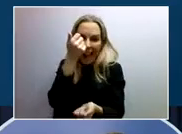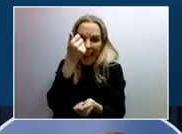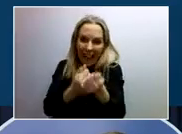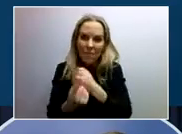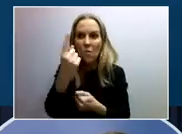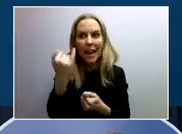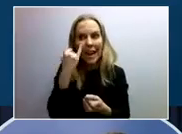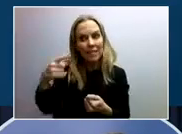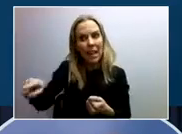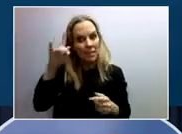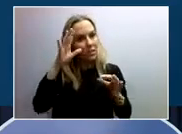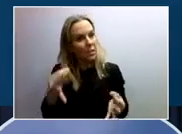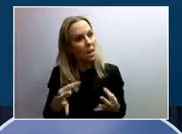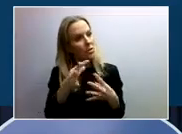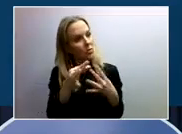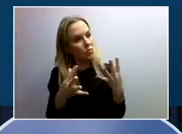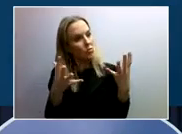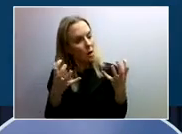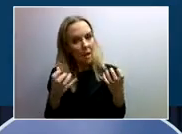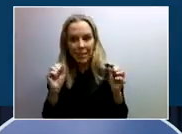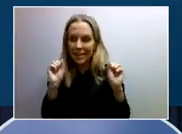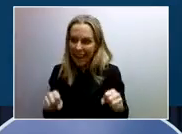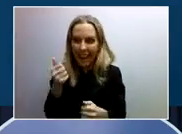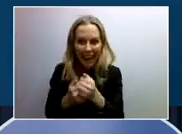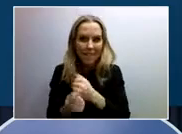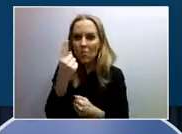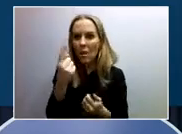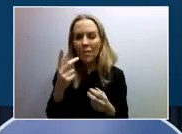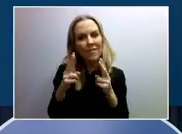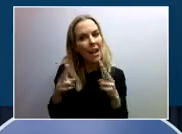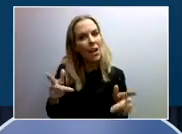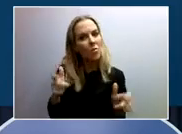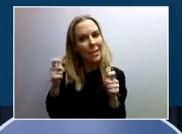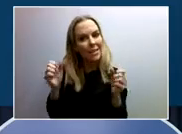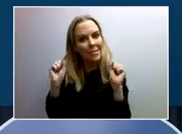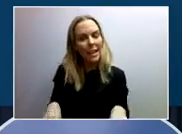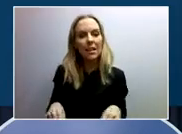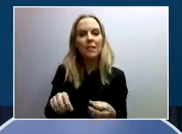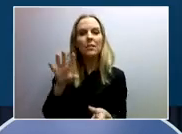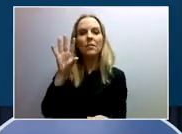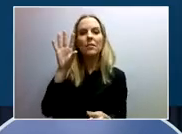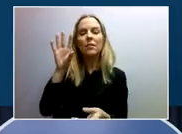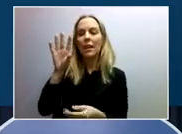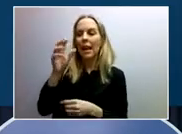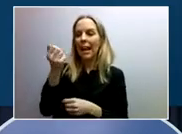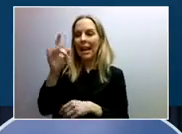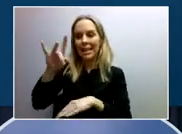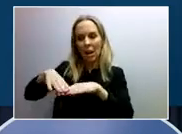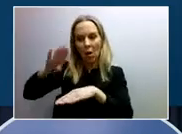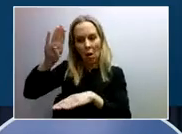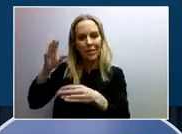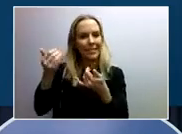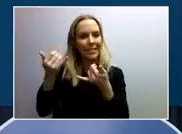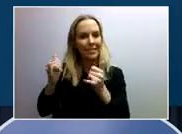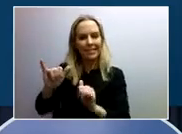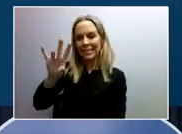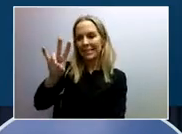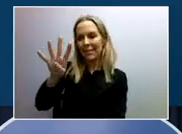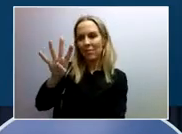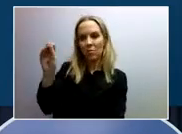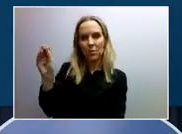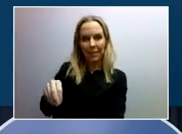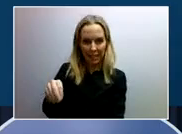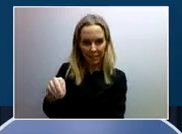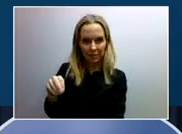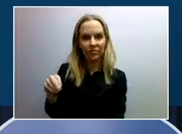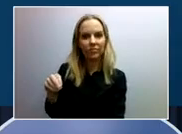chose very, very quickly. Total 18 and older, still sitting at 74%.